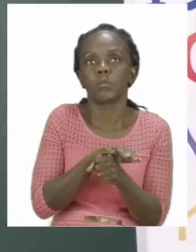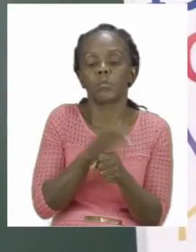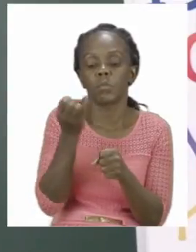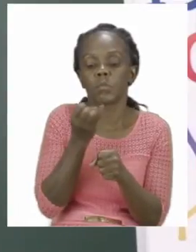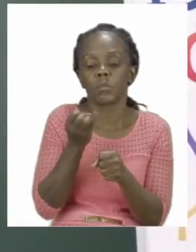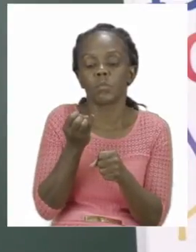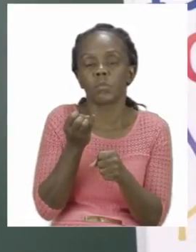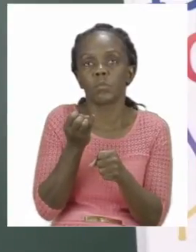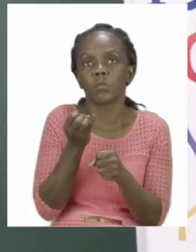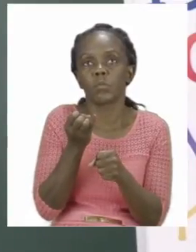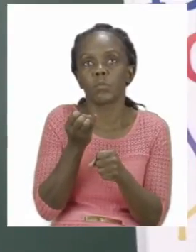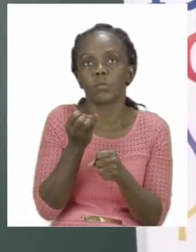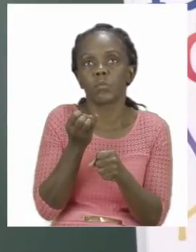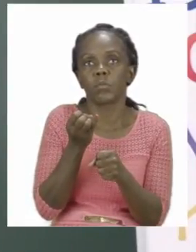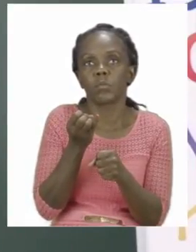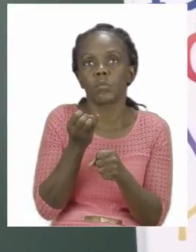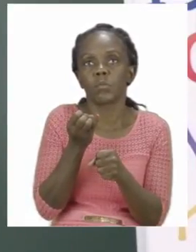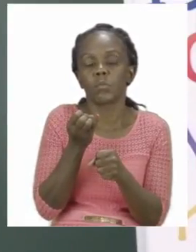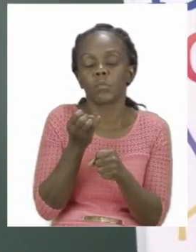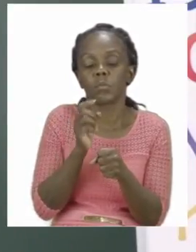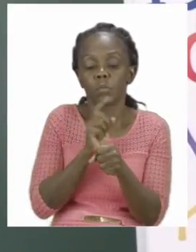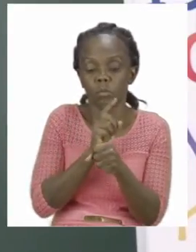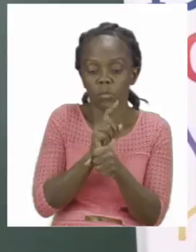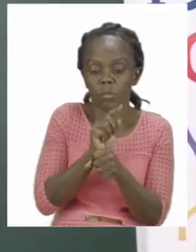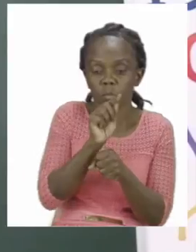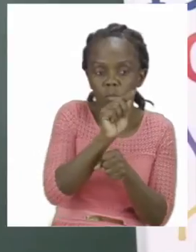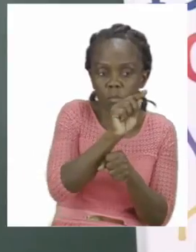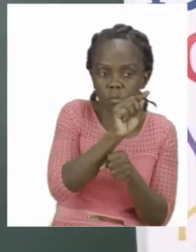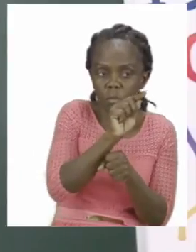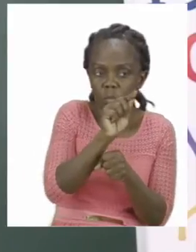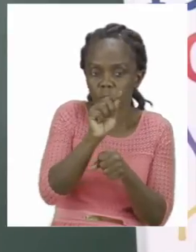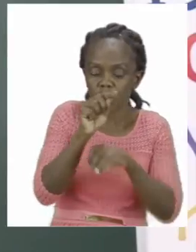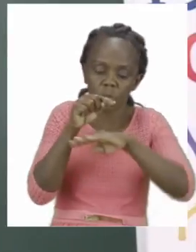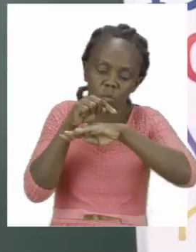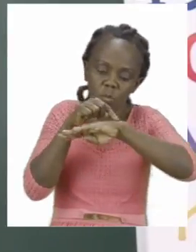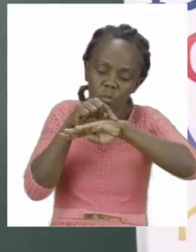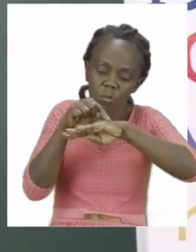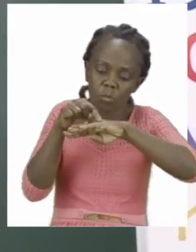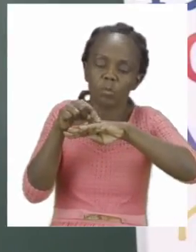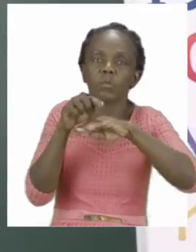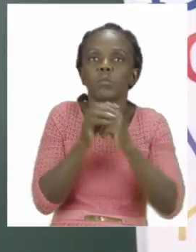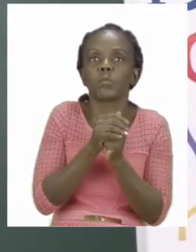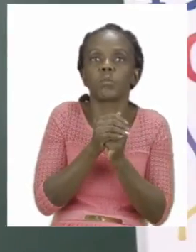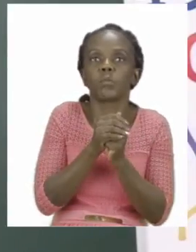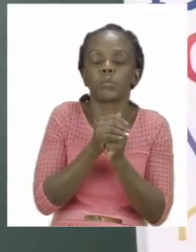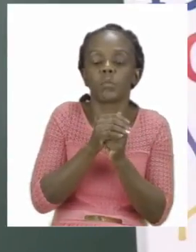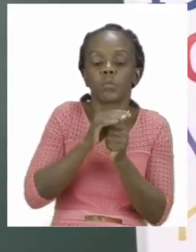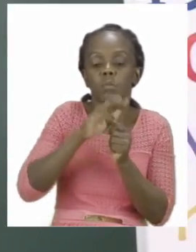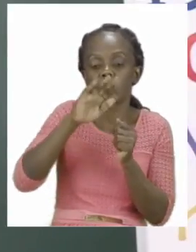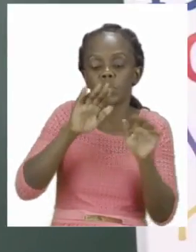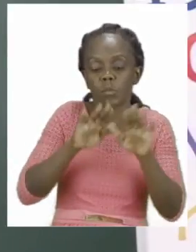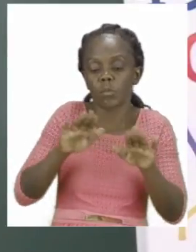yours, make sure first you put your line to show that it is full, and then after that you color